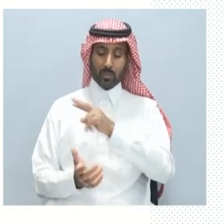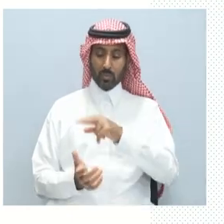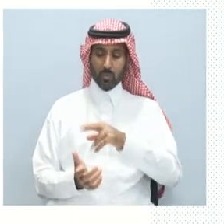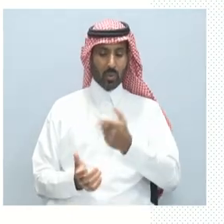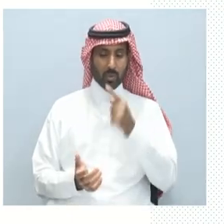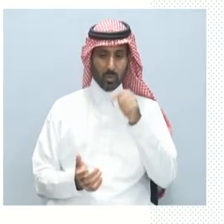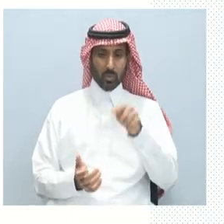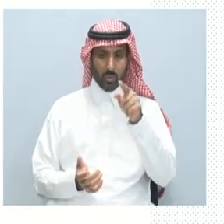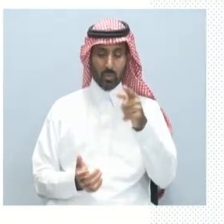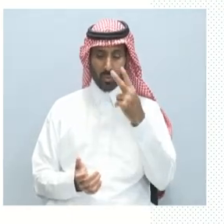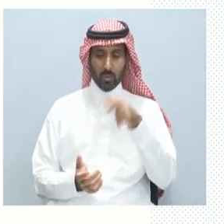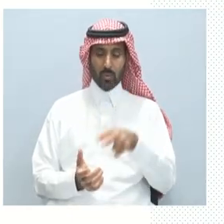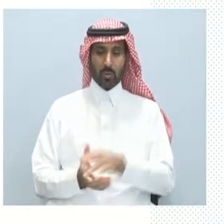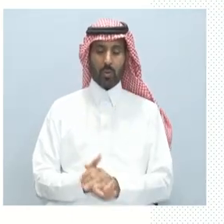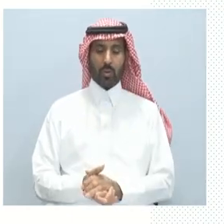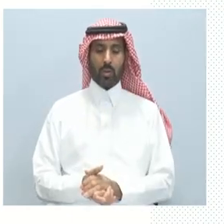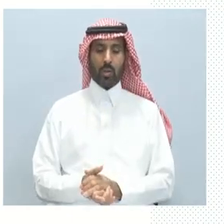you noted.